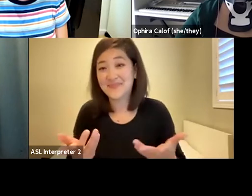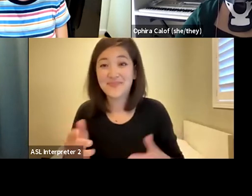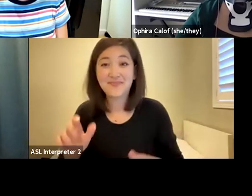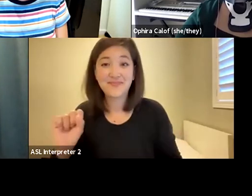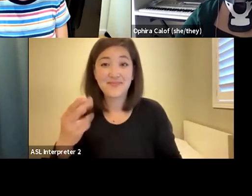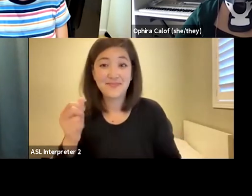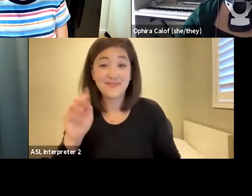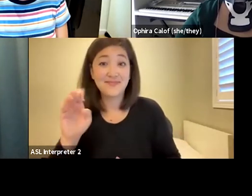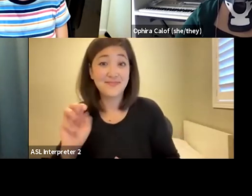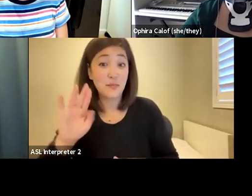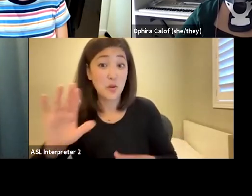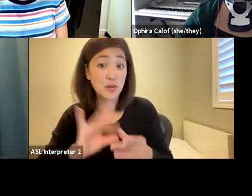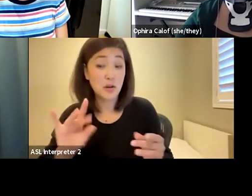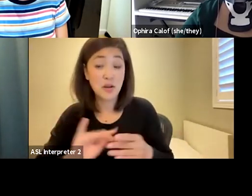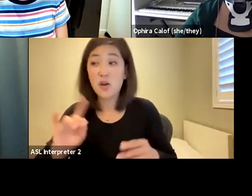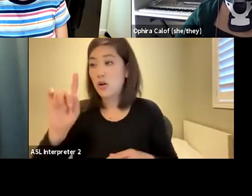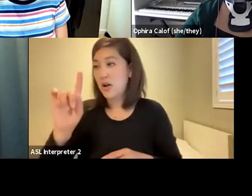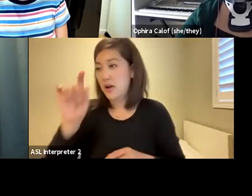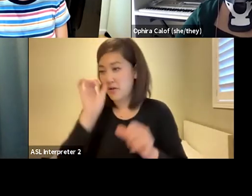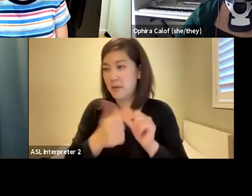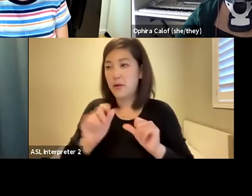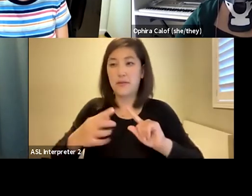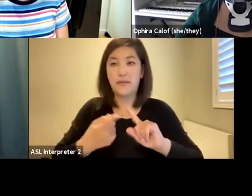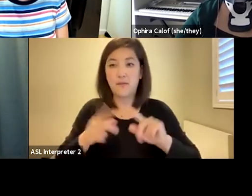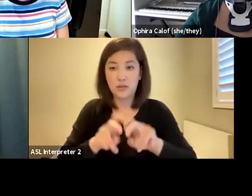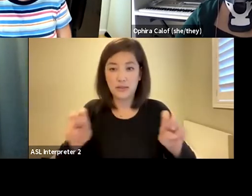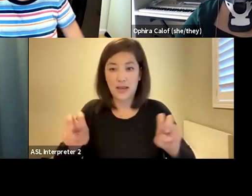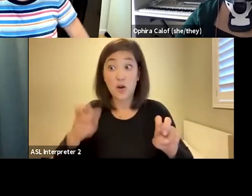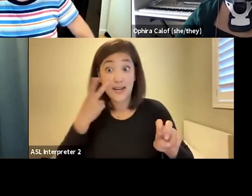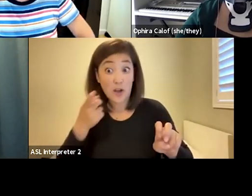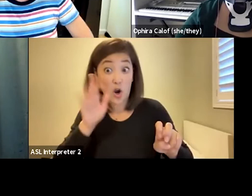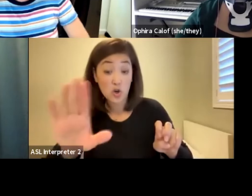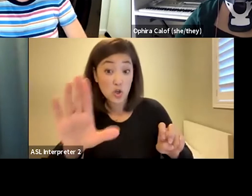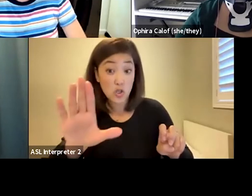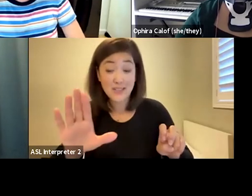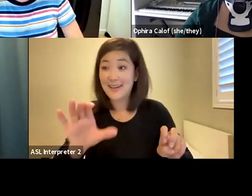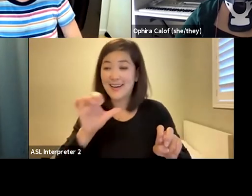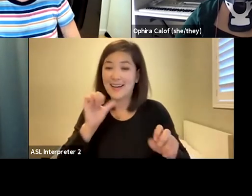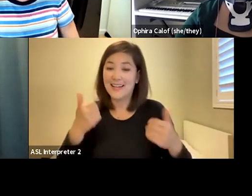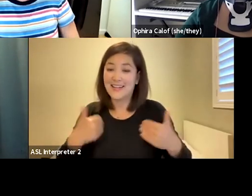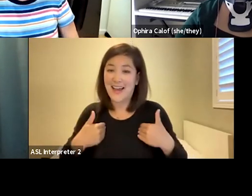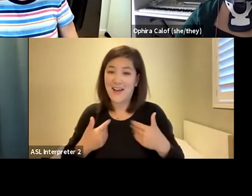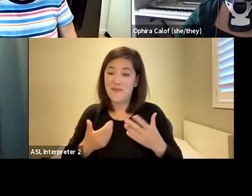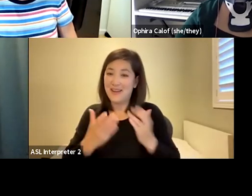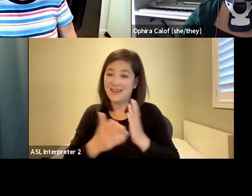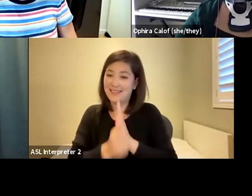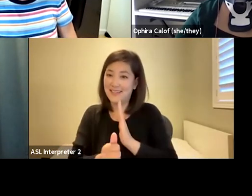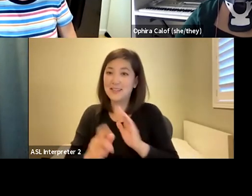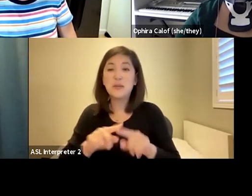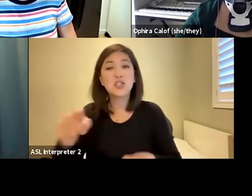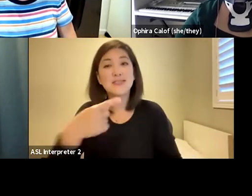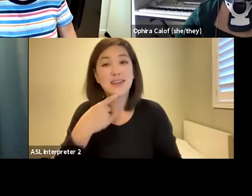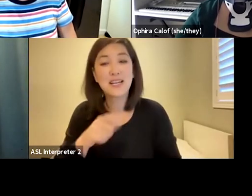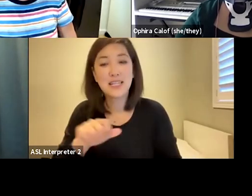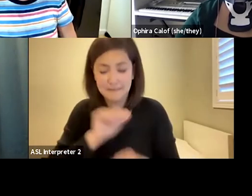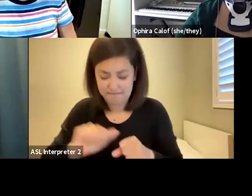at one of the first panels I actually viewed of hers before I had any of the credits I have now. And she had said that the grind never stops, even